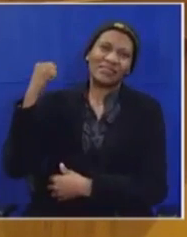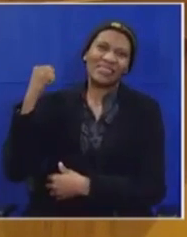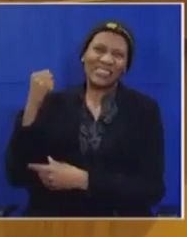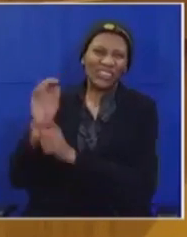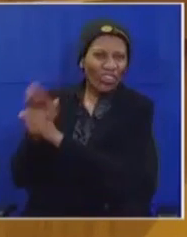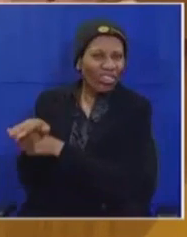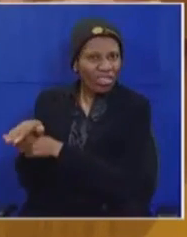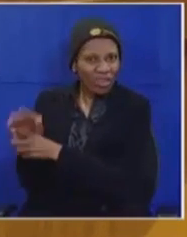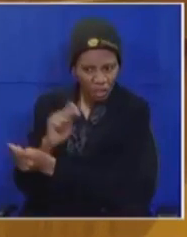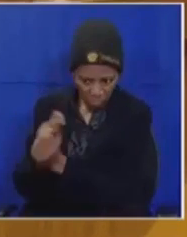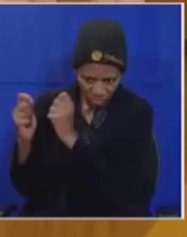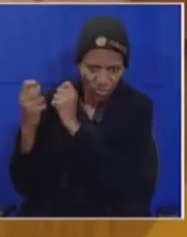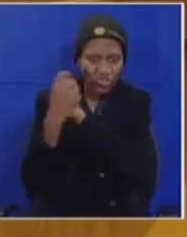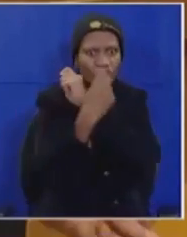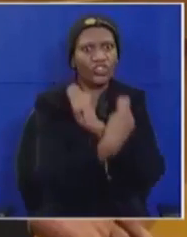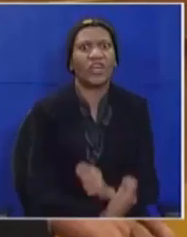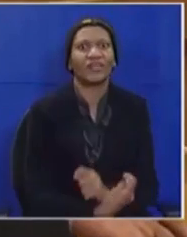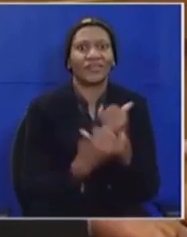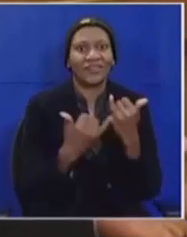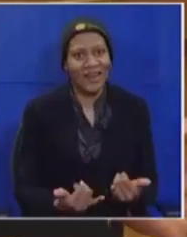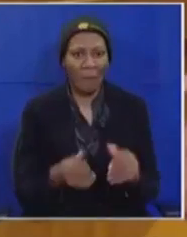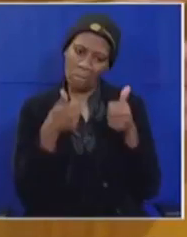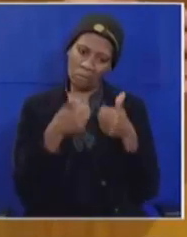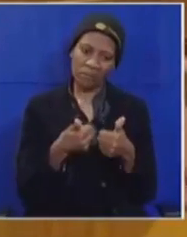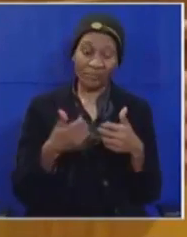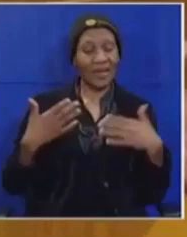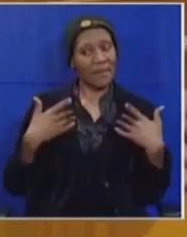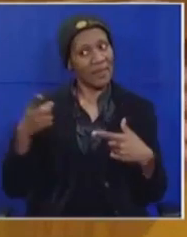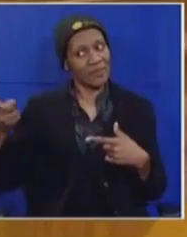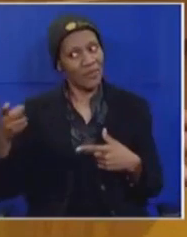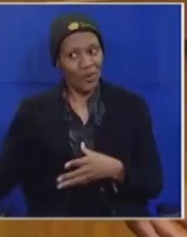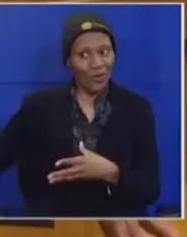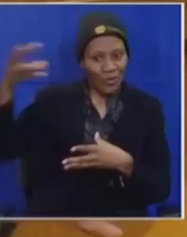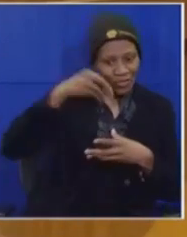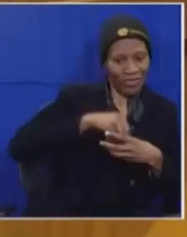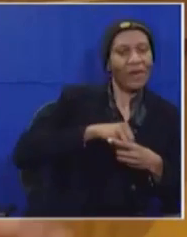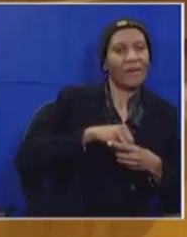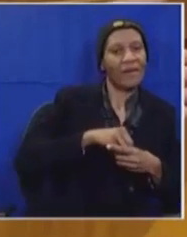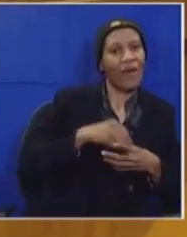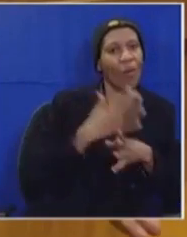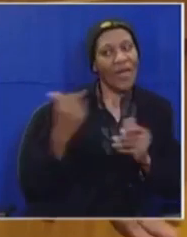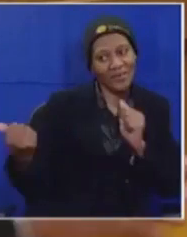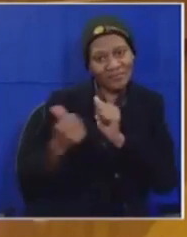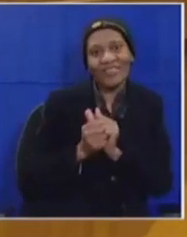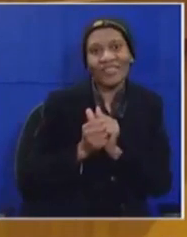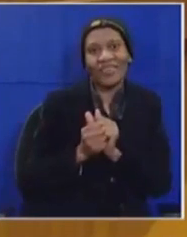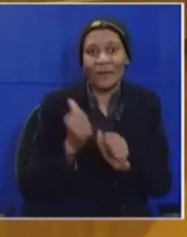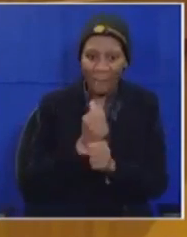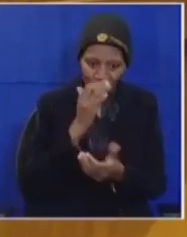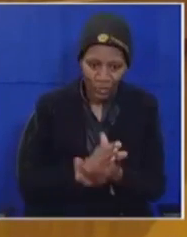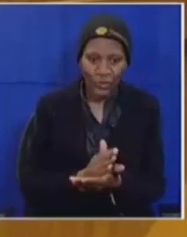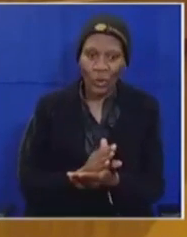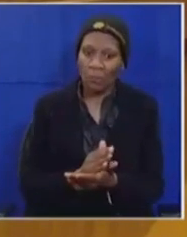end. And I'm glad that you join us in making sure that this can happen. Thank you very much,